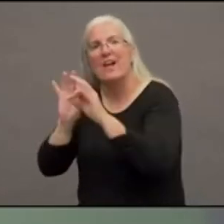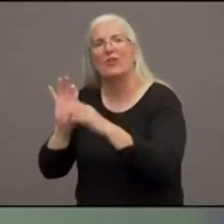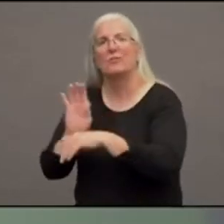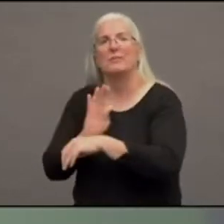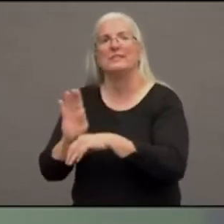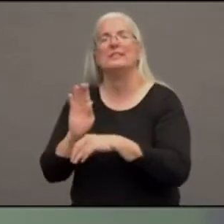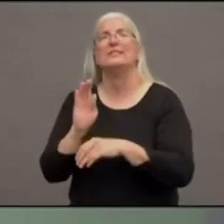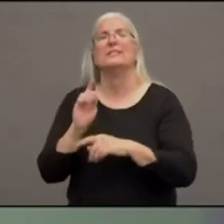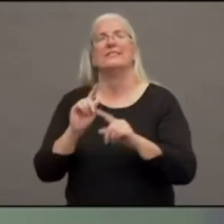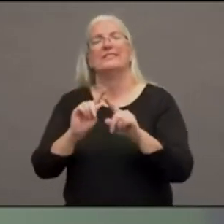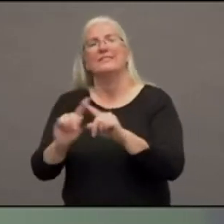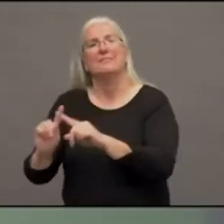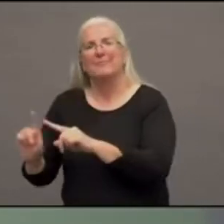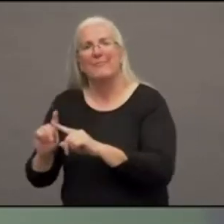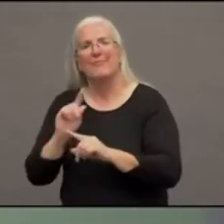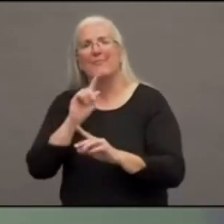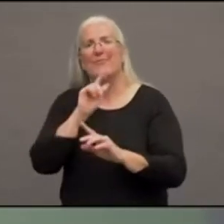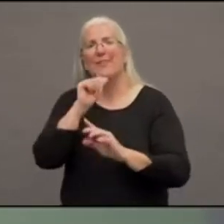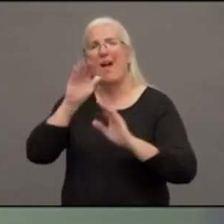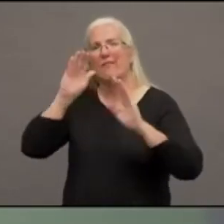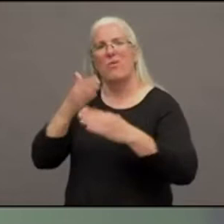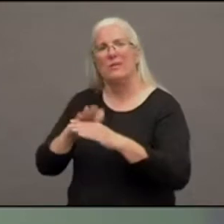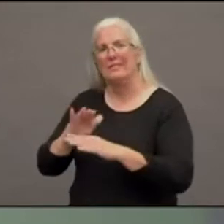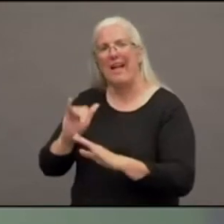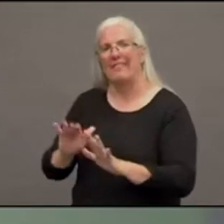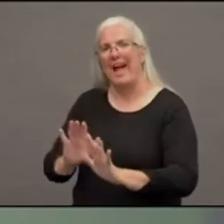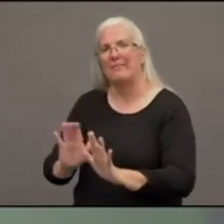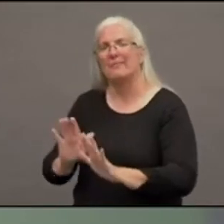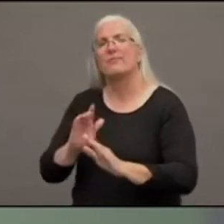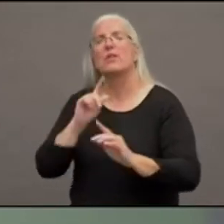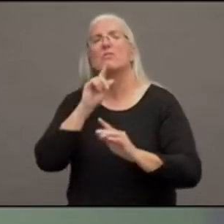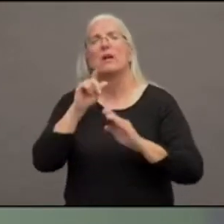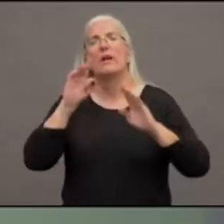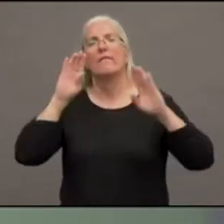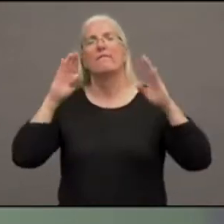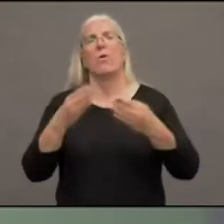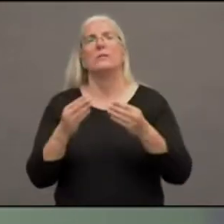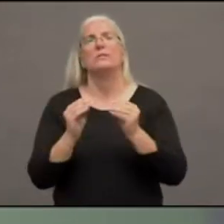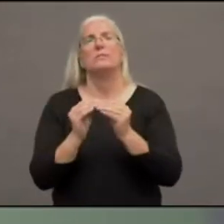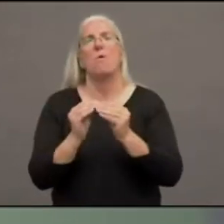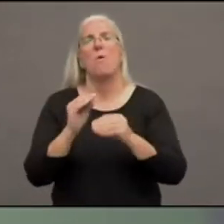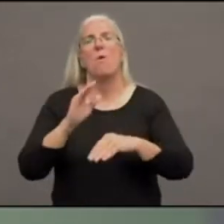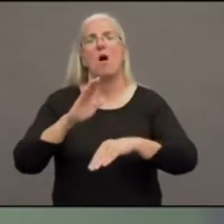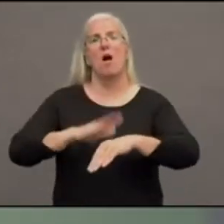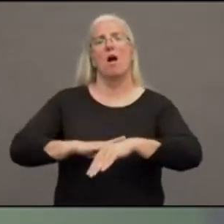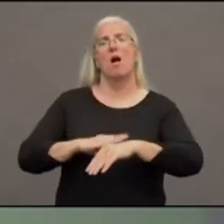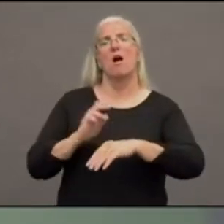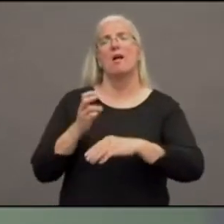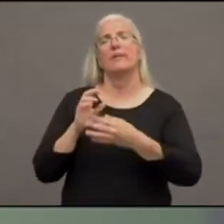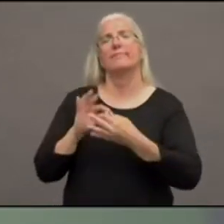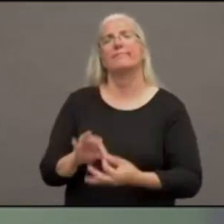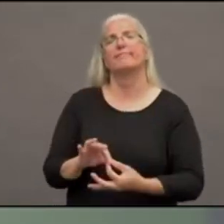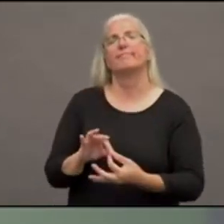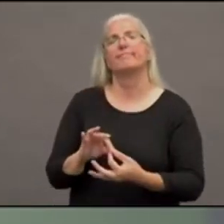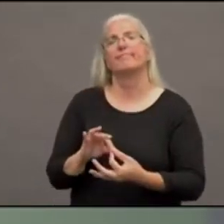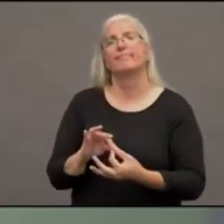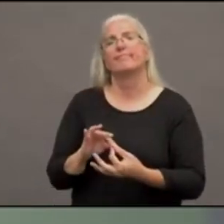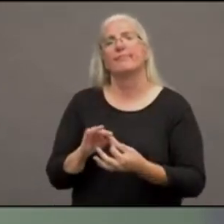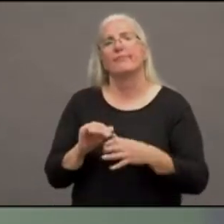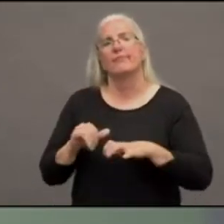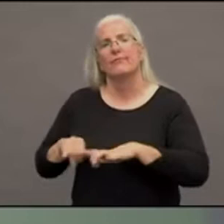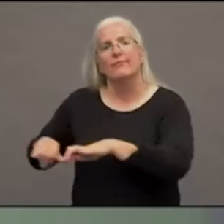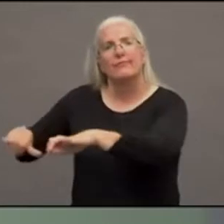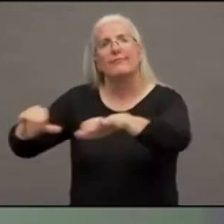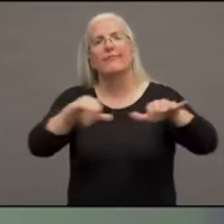open and closed, but instead an order that's really framed around some uniform and